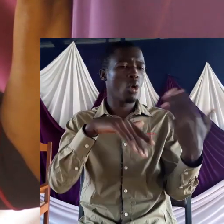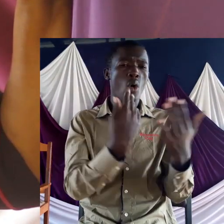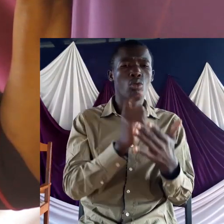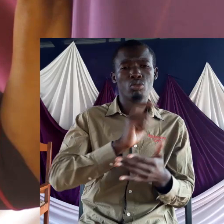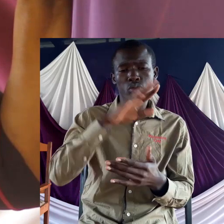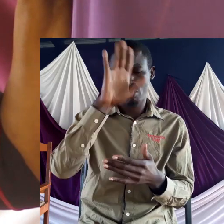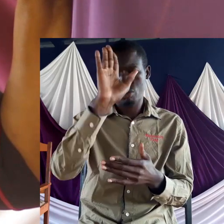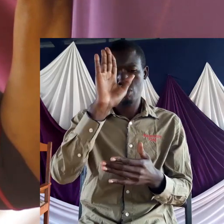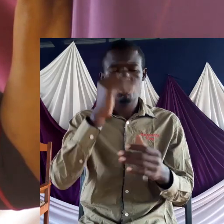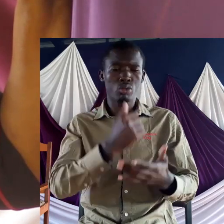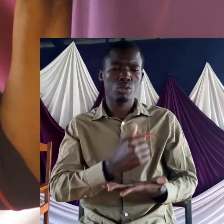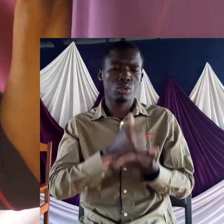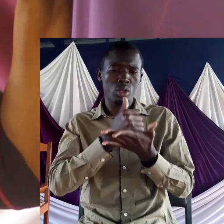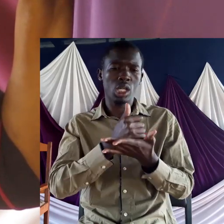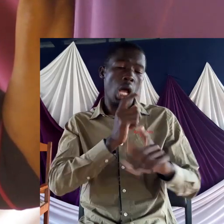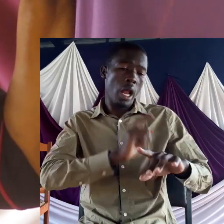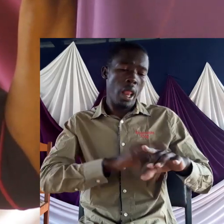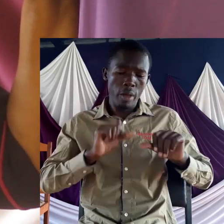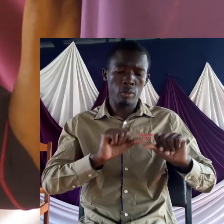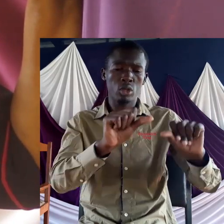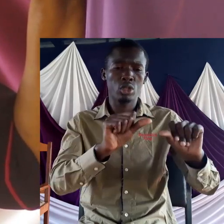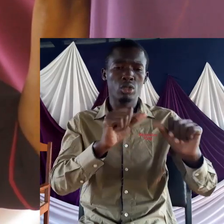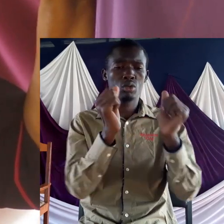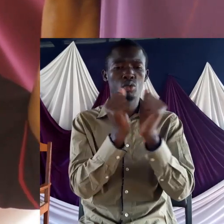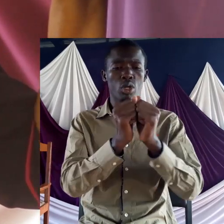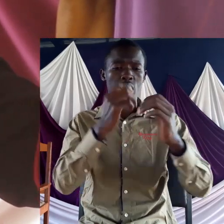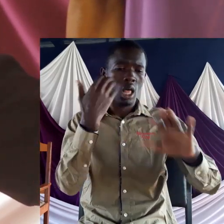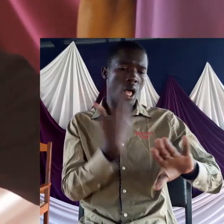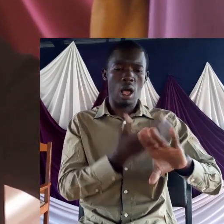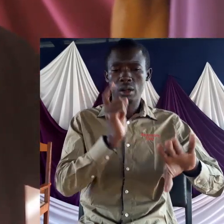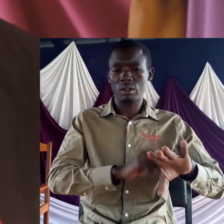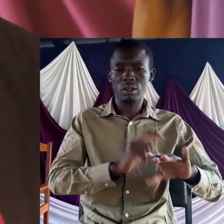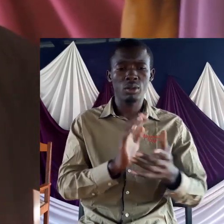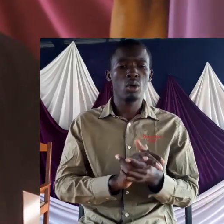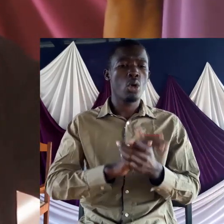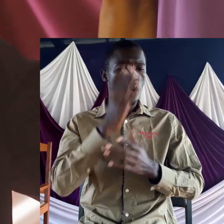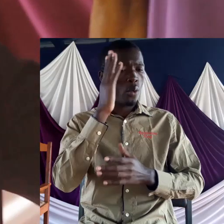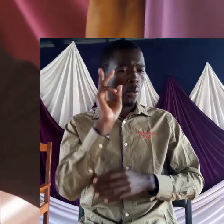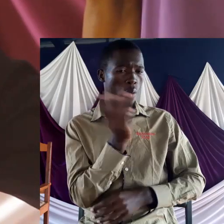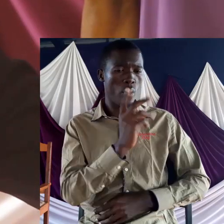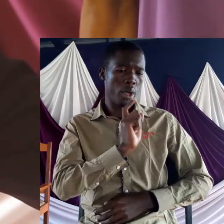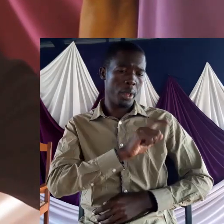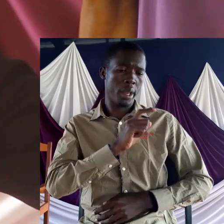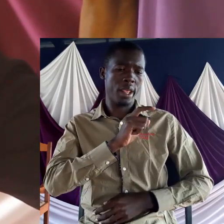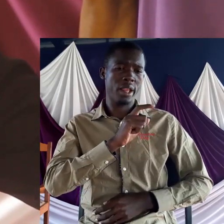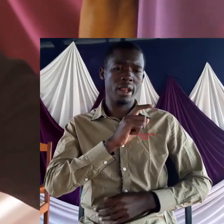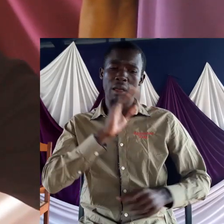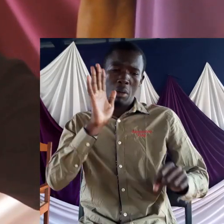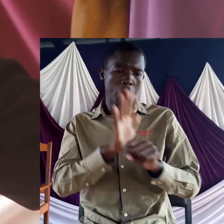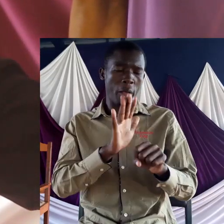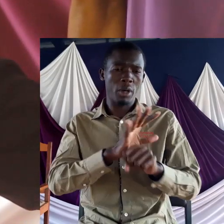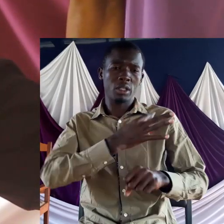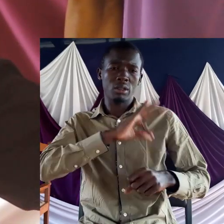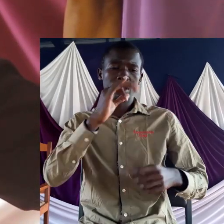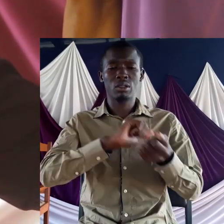lives. Even as we continue during these hard times, Father, we know that we need a lot of spiritual revival.